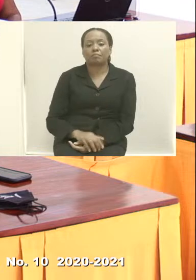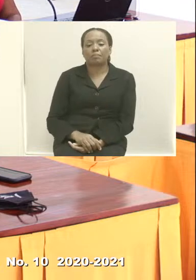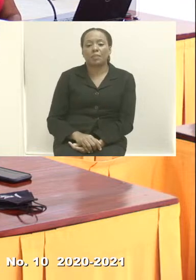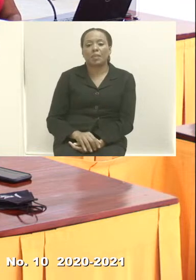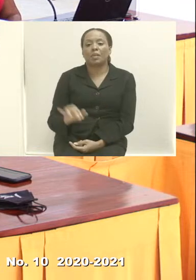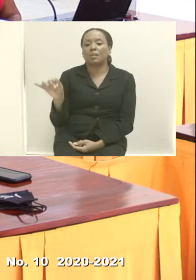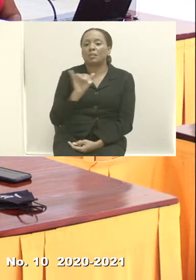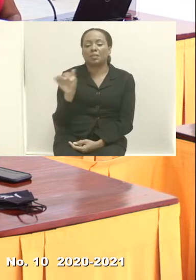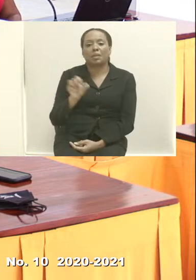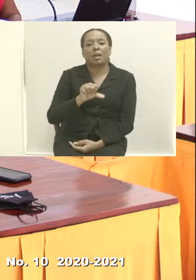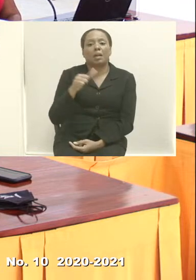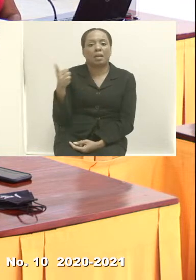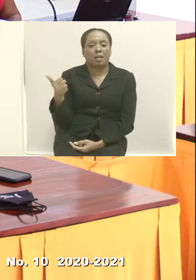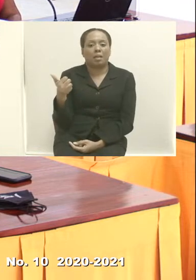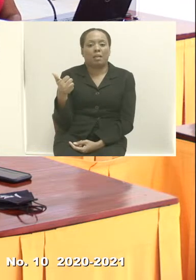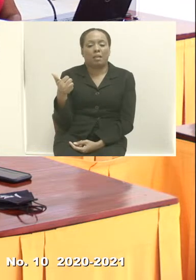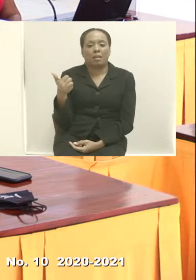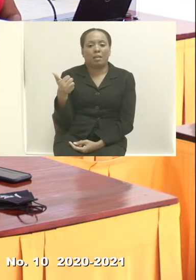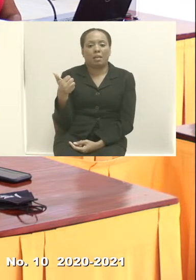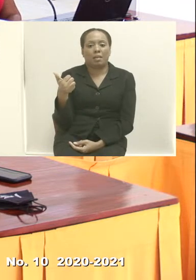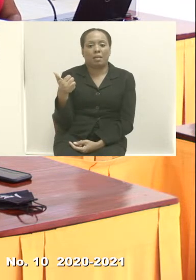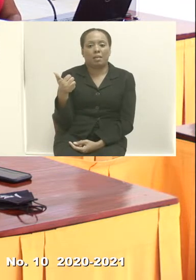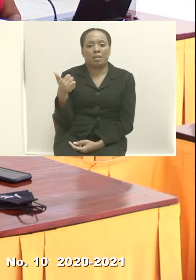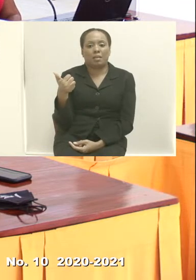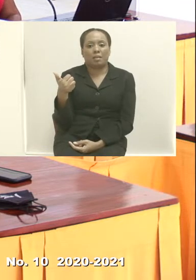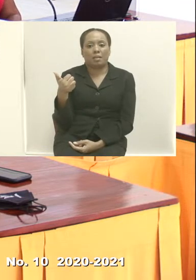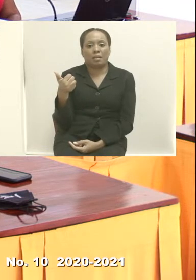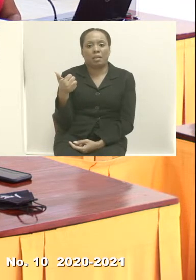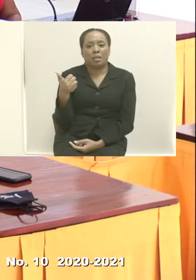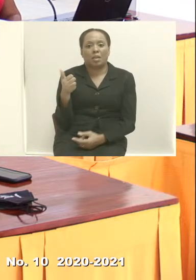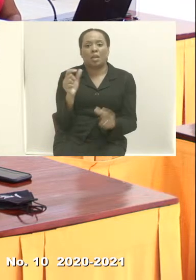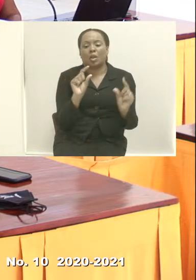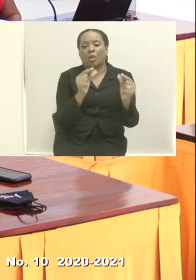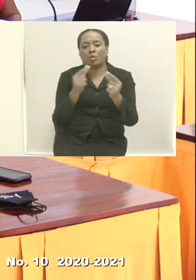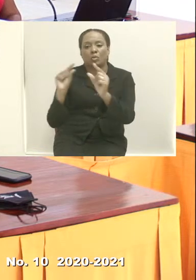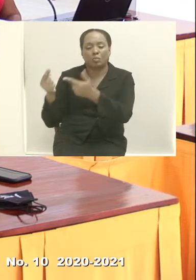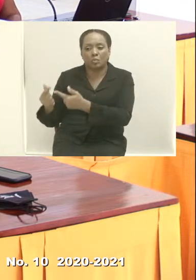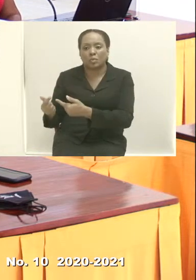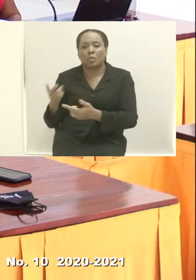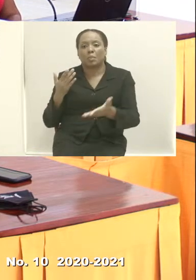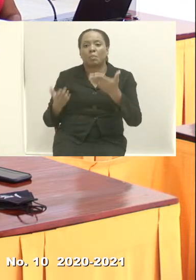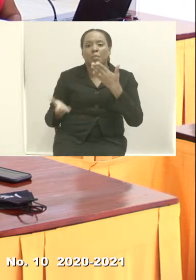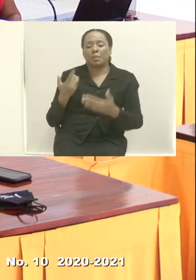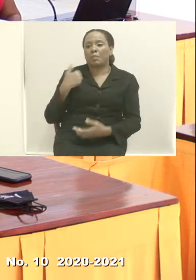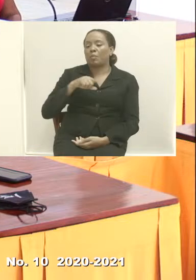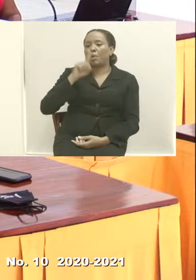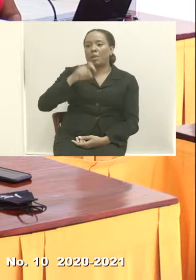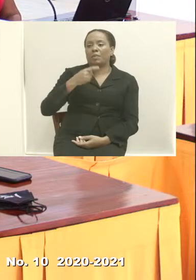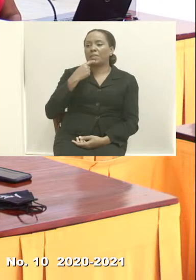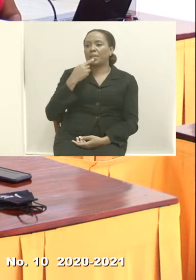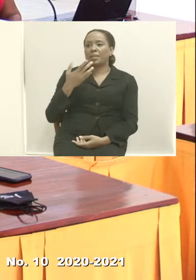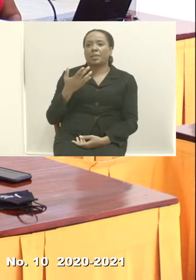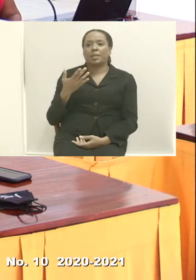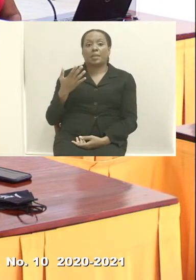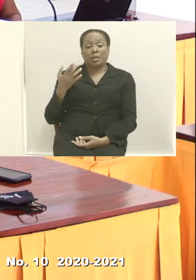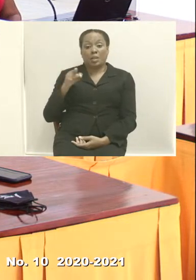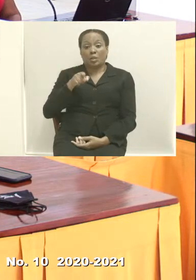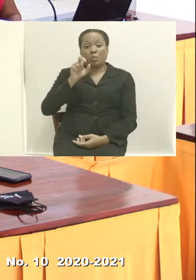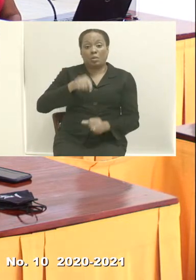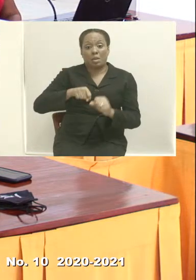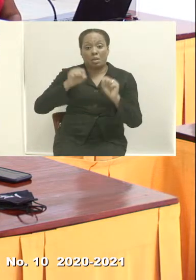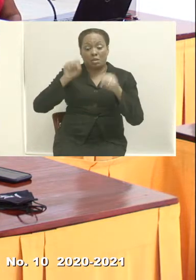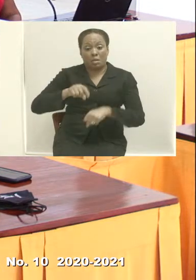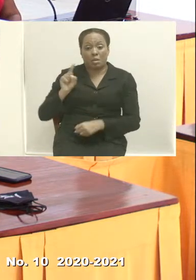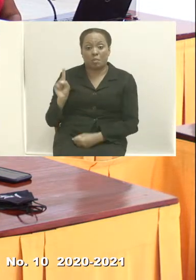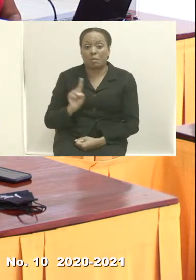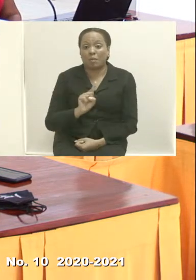the society, that an amnesty type of circumstance may have to be looked at, and to invite people to come in and